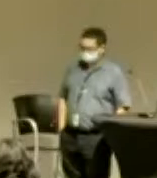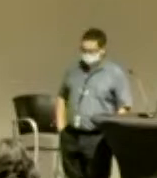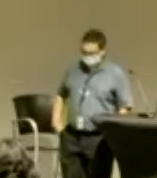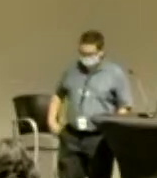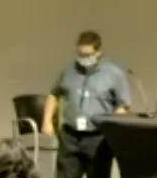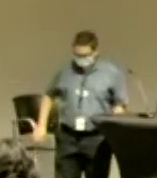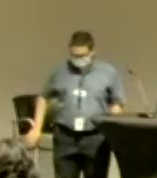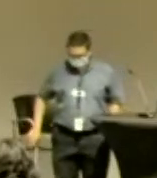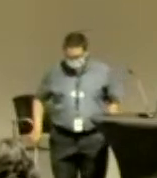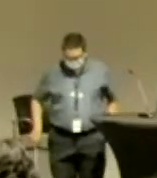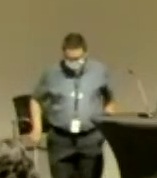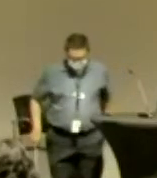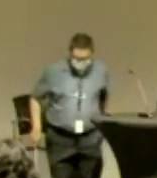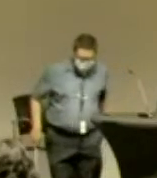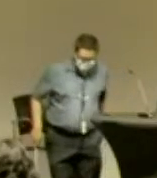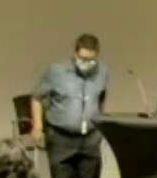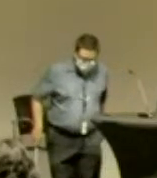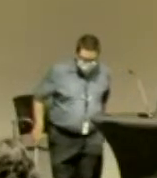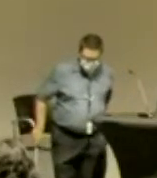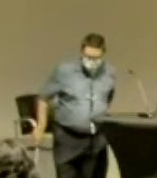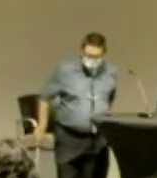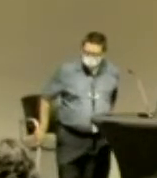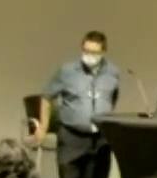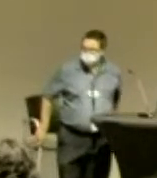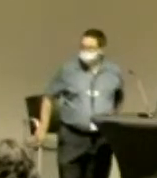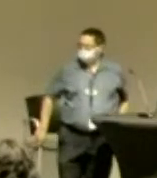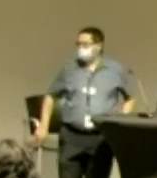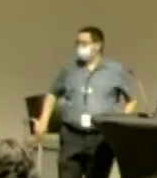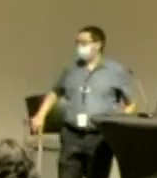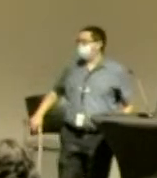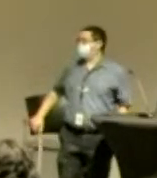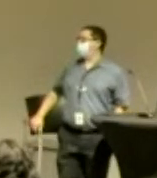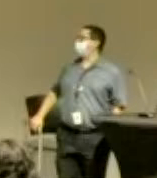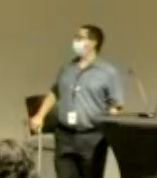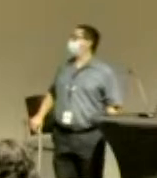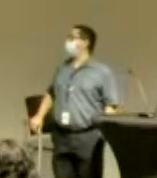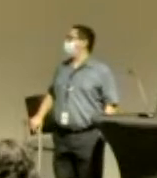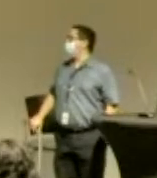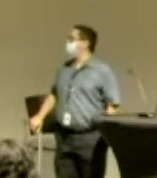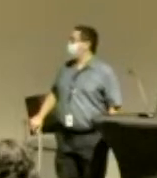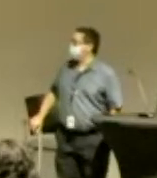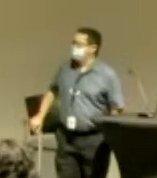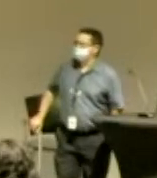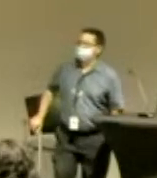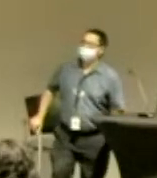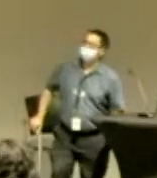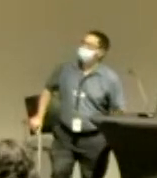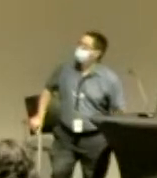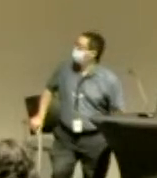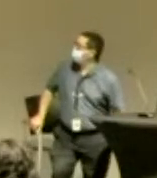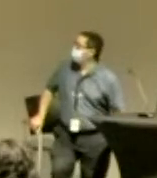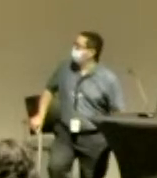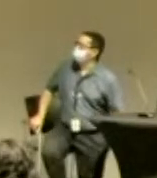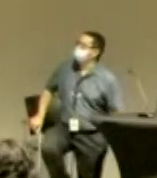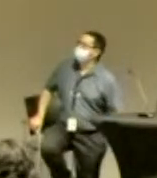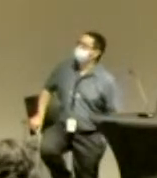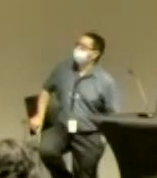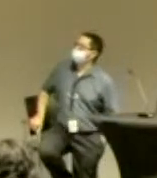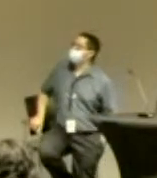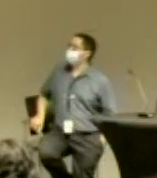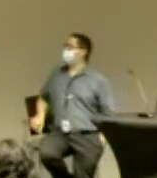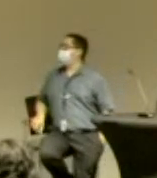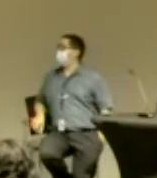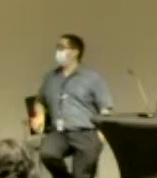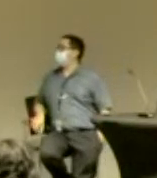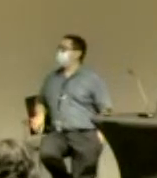next question, we all know students are at the core of everything we do. And it's obvious that we would